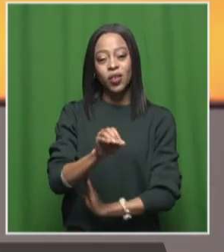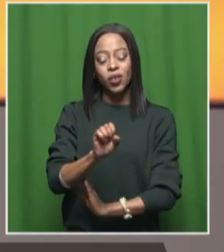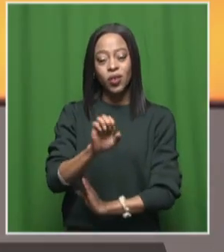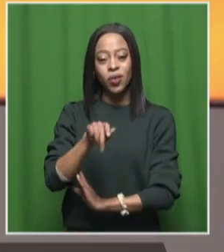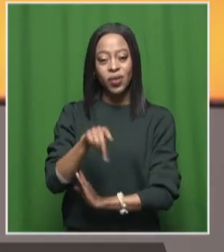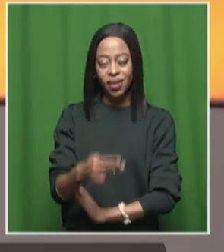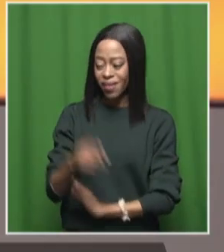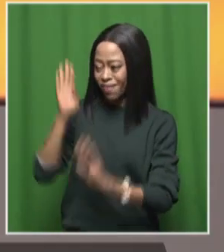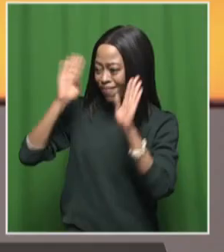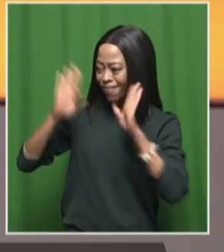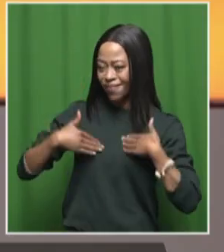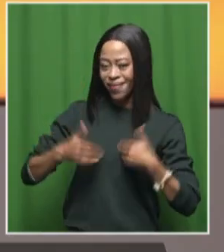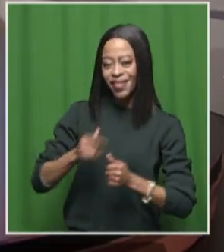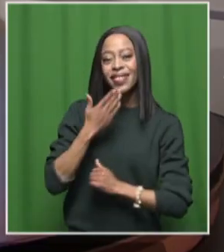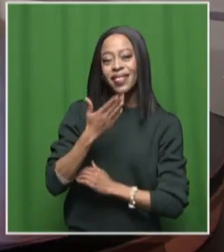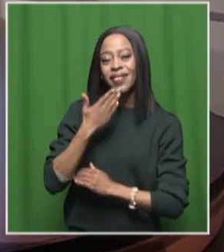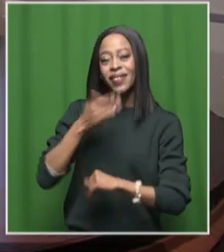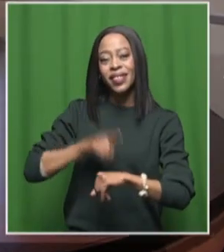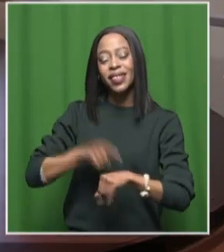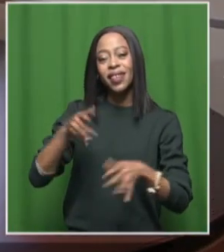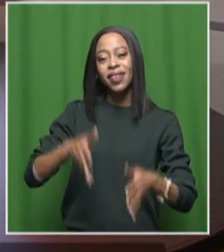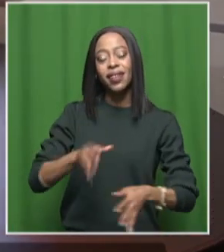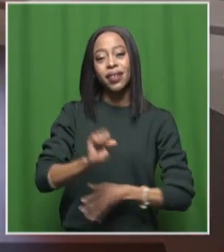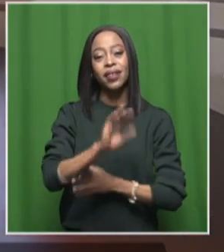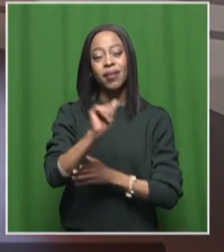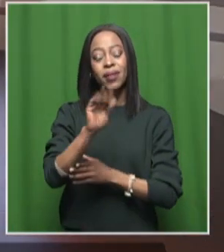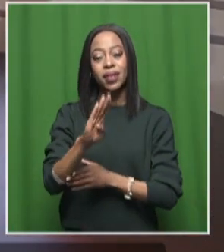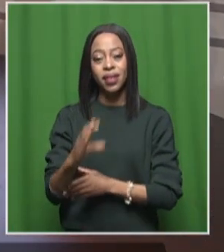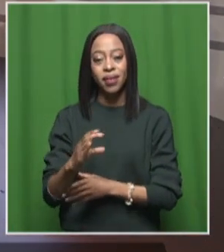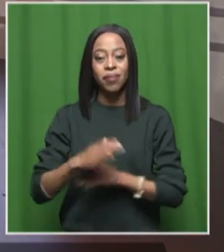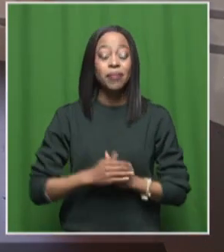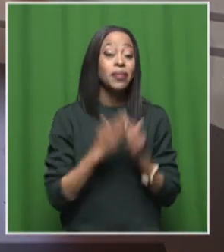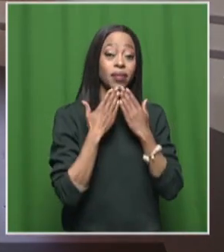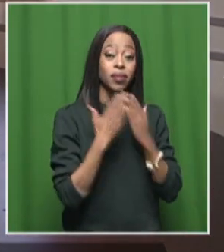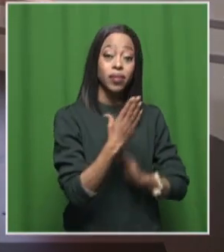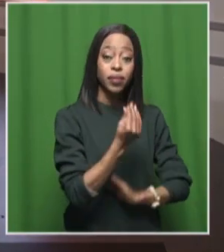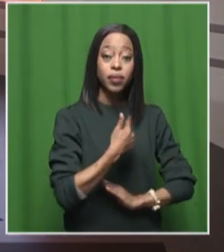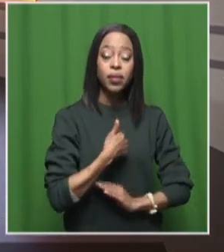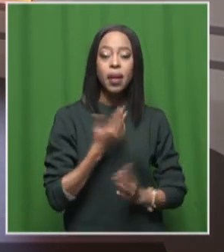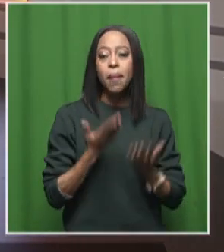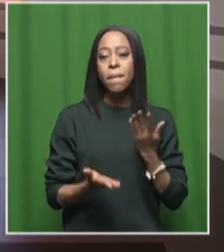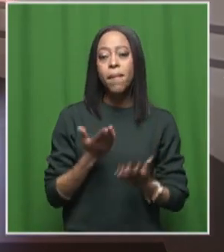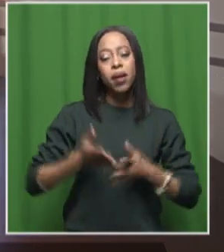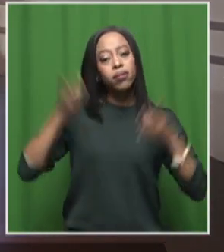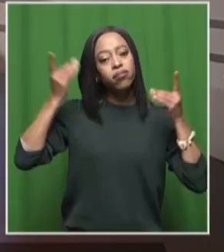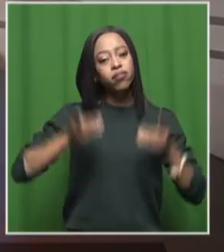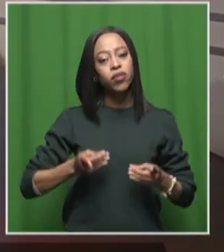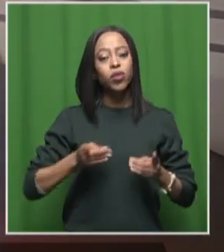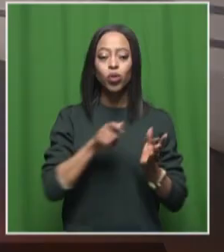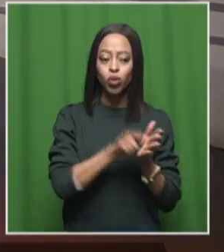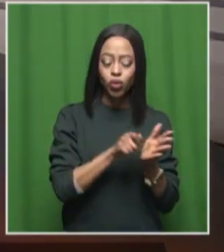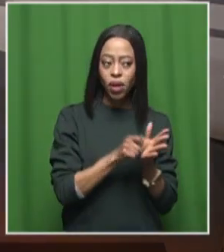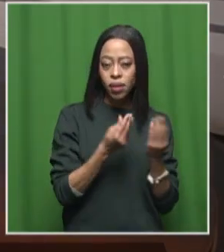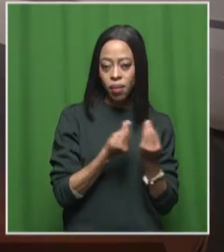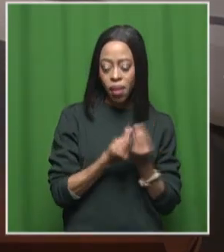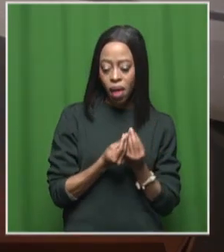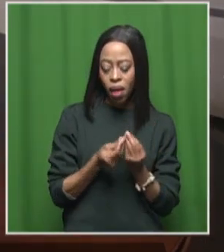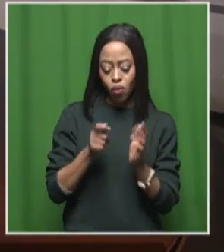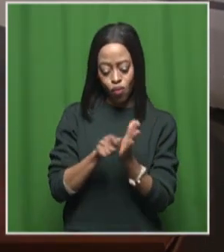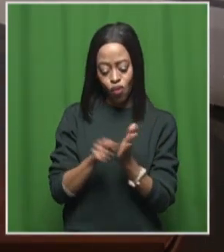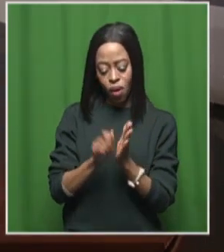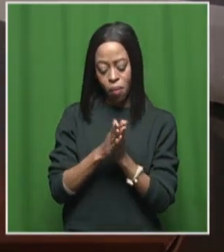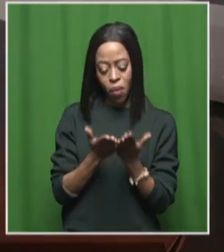Good morning, Joseph. Thanks for your time at the SABC at this hour. Thank you very much for having me. Perhaps the decision to pen thoughts to paper and write a book